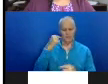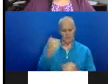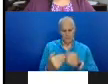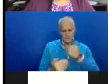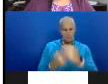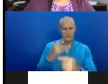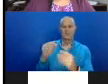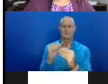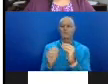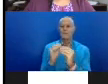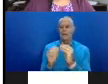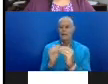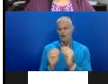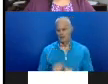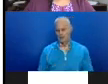be considering that. So